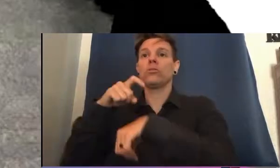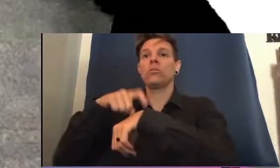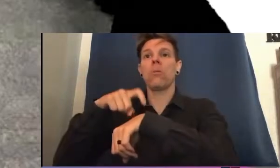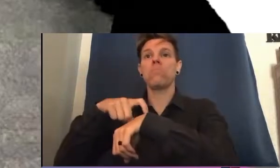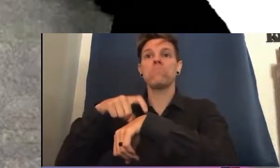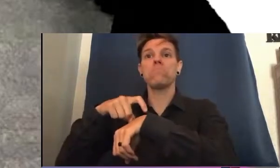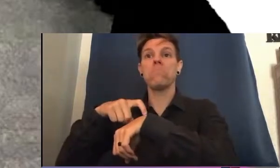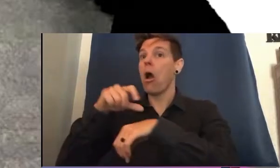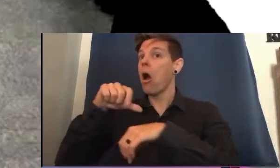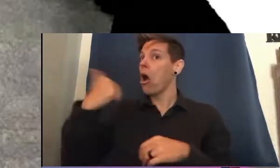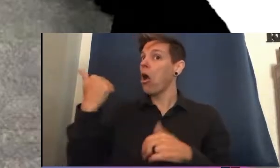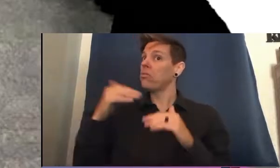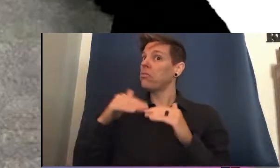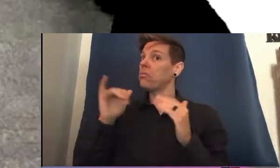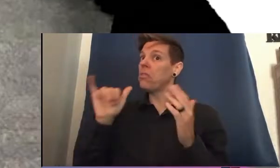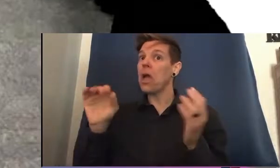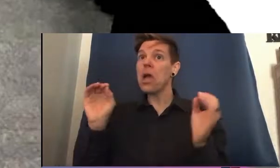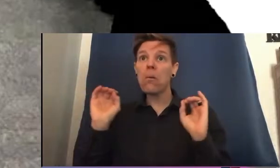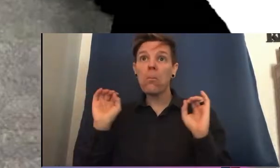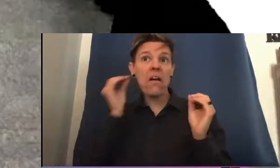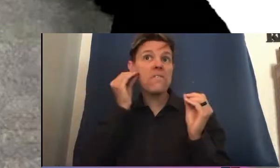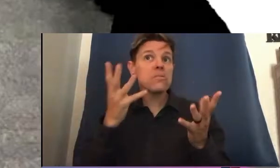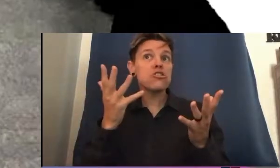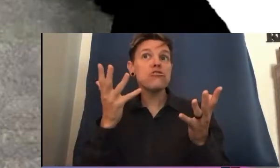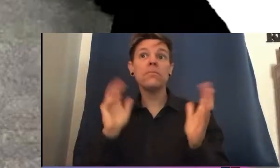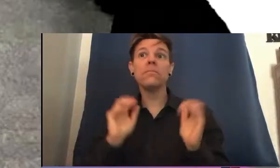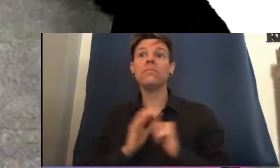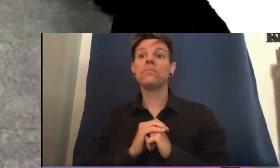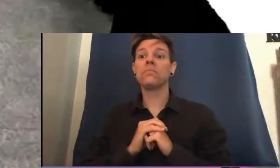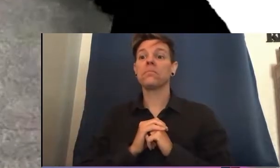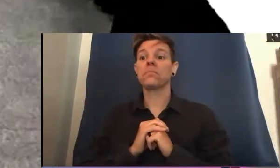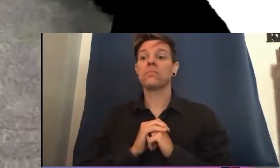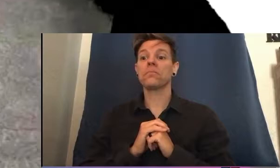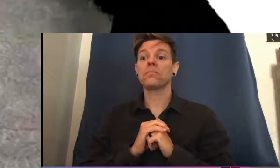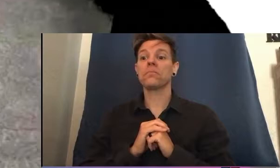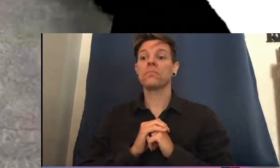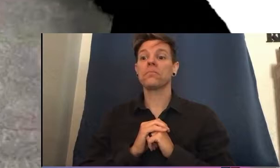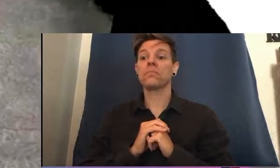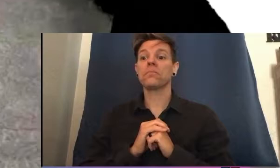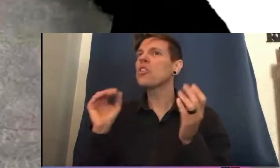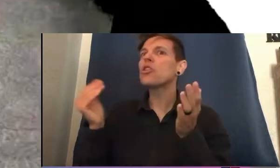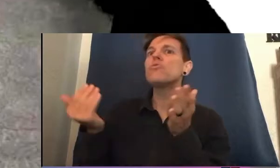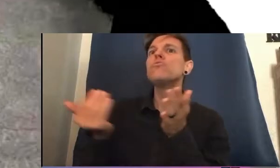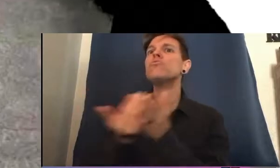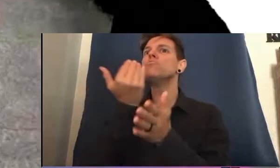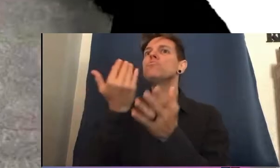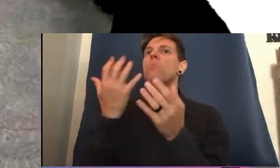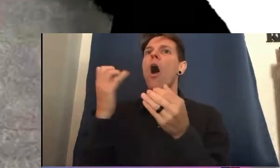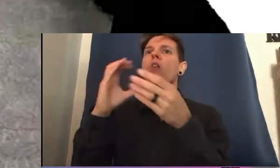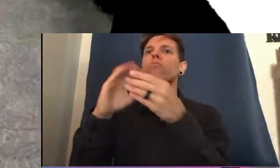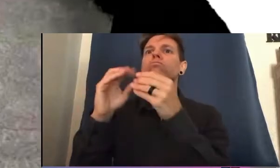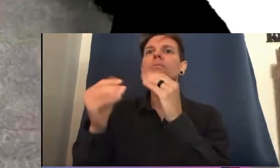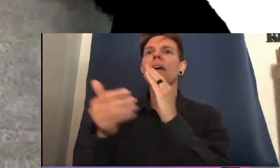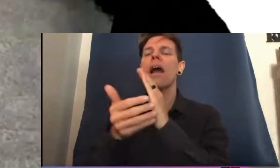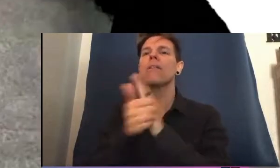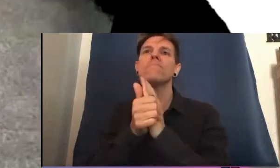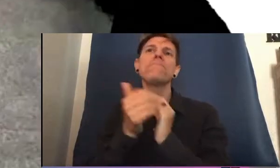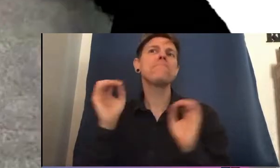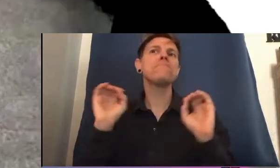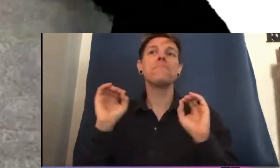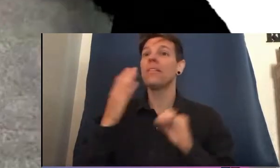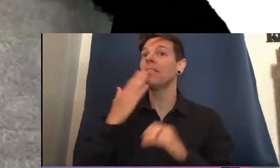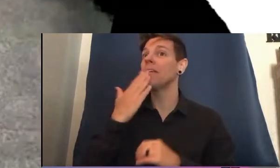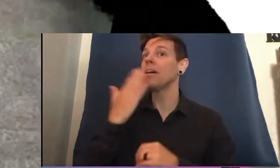that is, there would be no other changes to the agreement. Okay, thank you very much. Board members, you have the employment